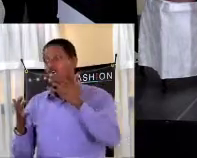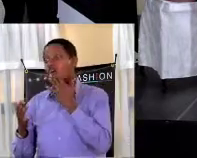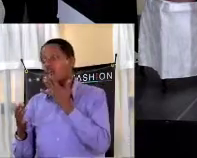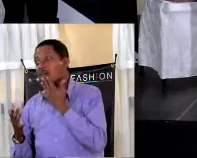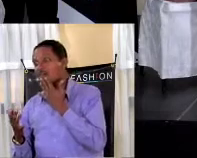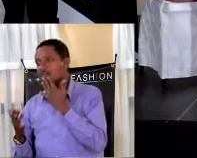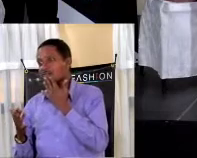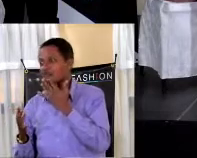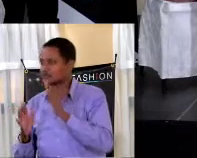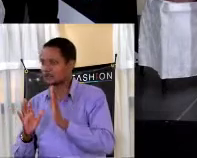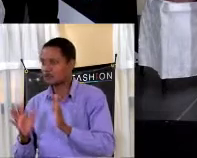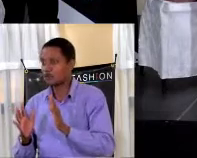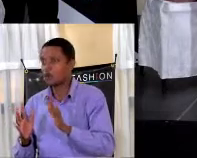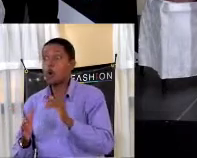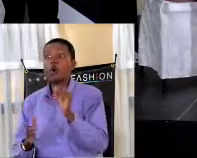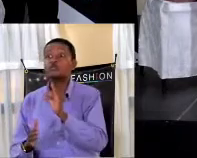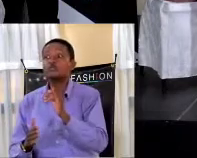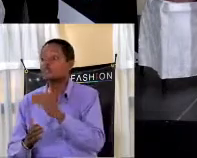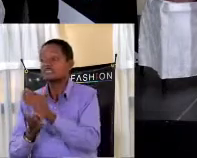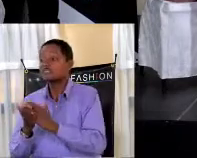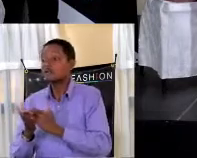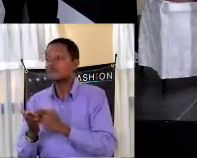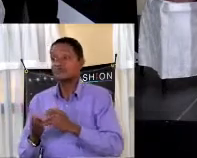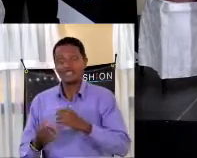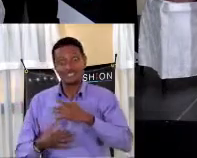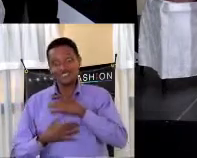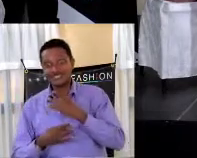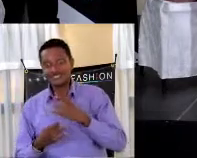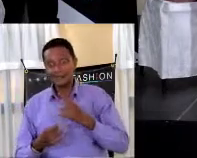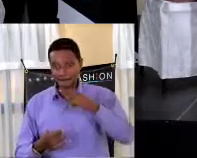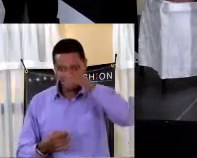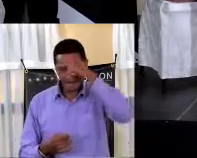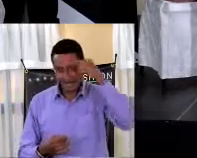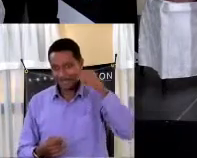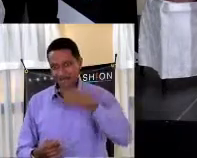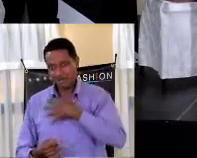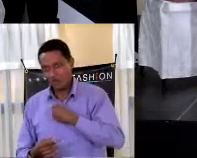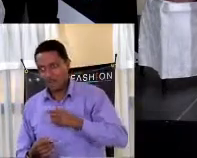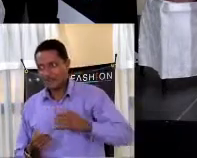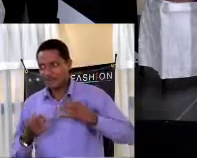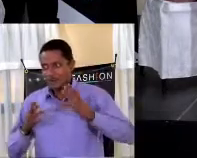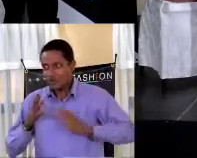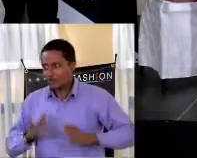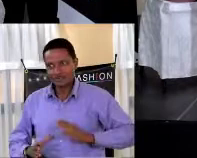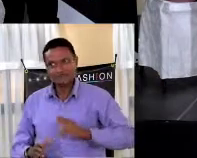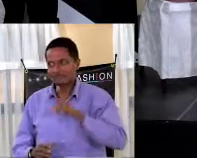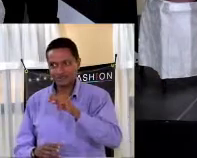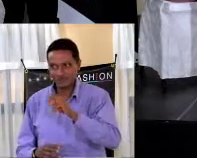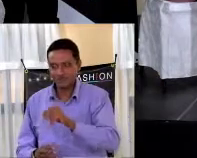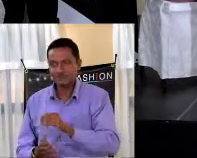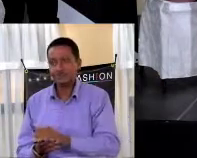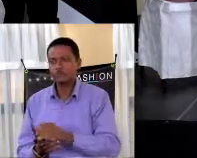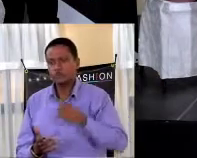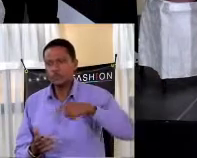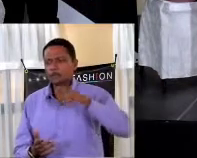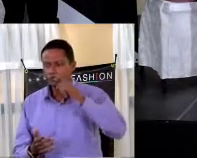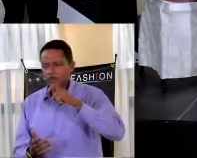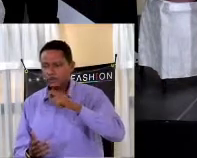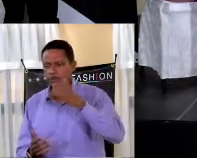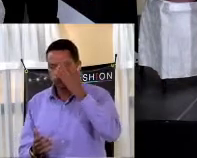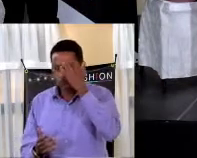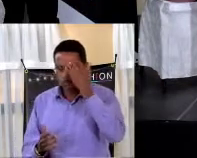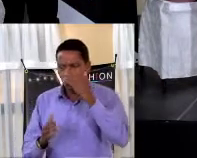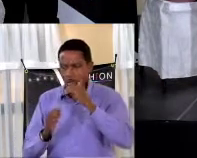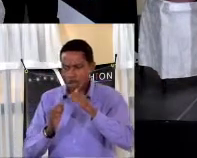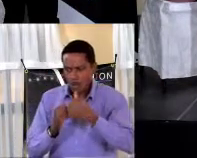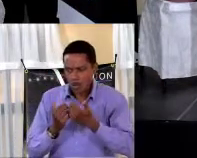interested in black and white. So we need to figure out how we bring the aesthetic in as we develop our